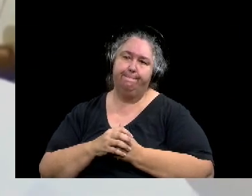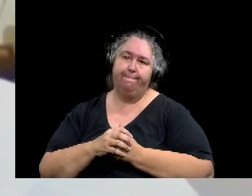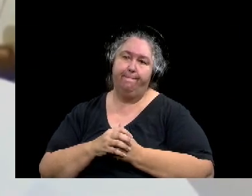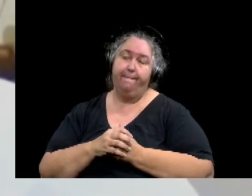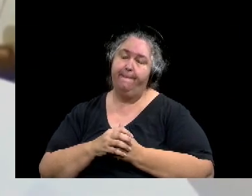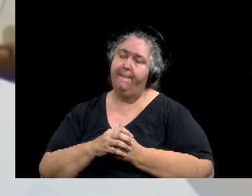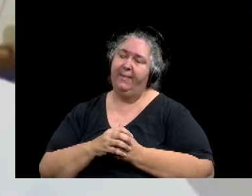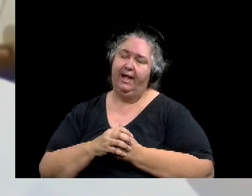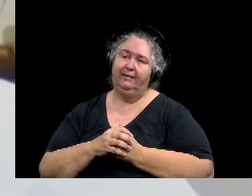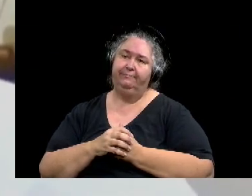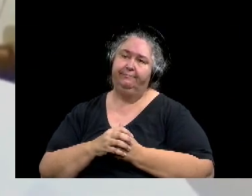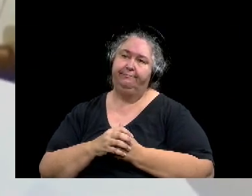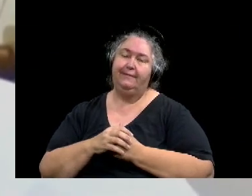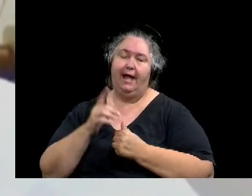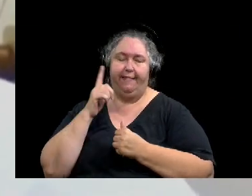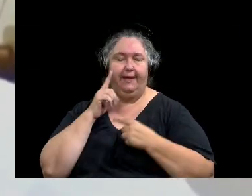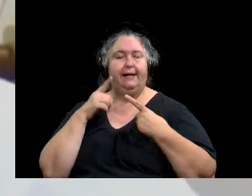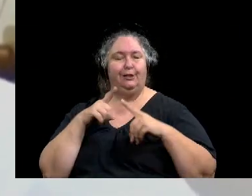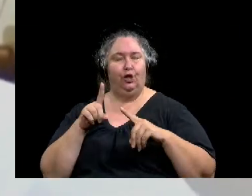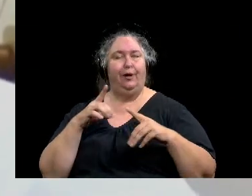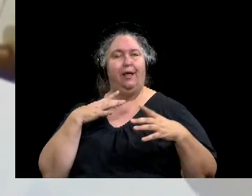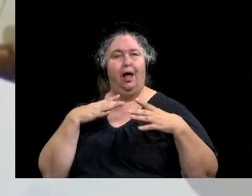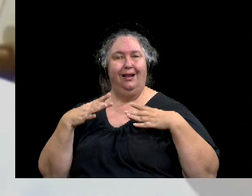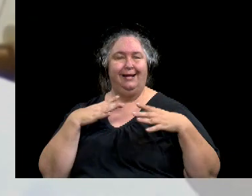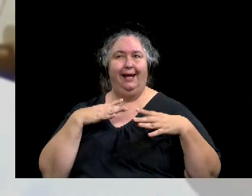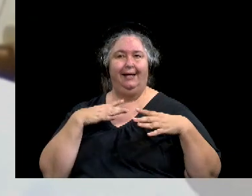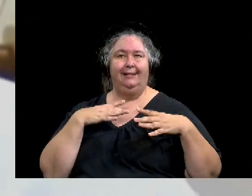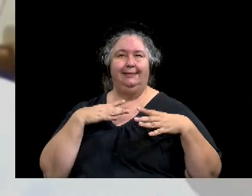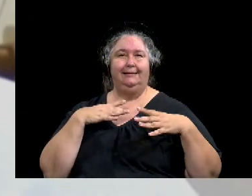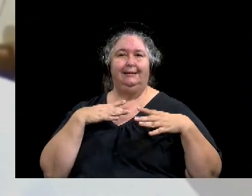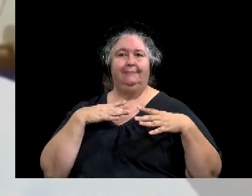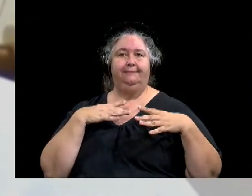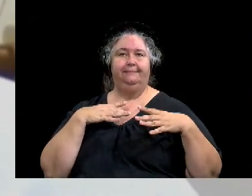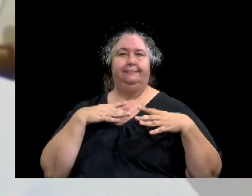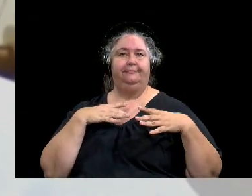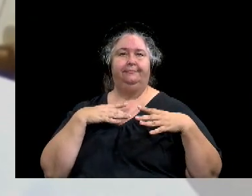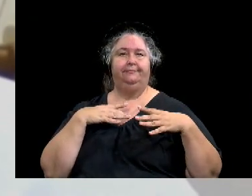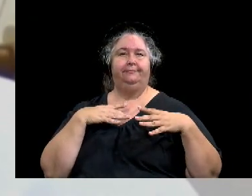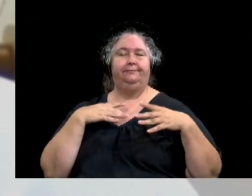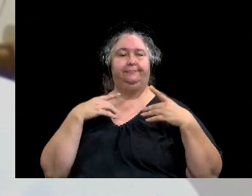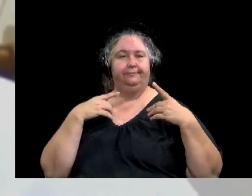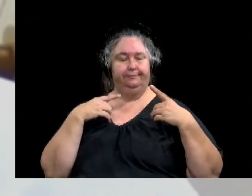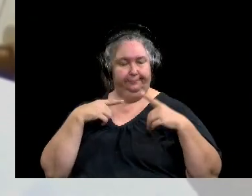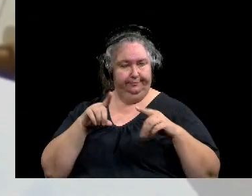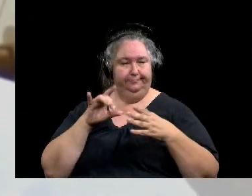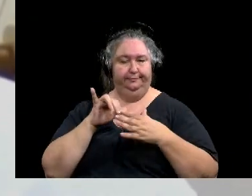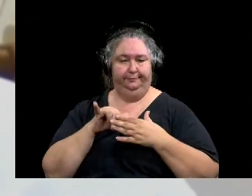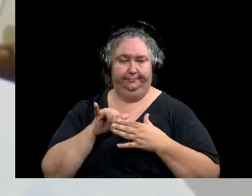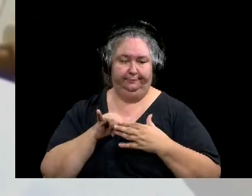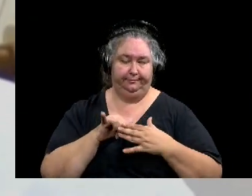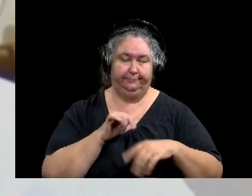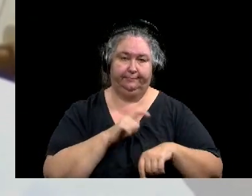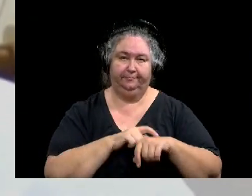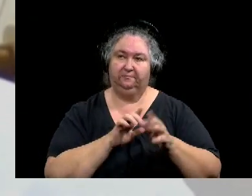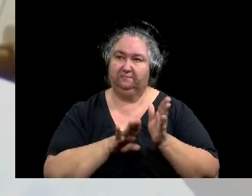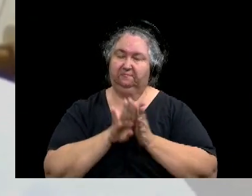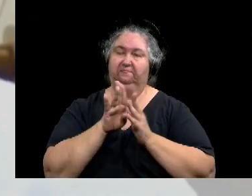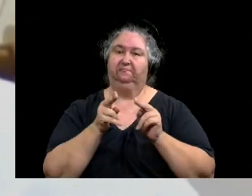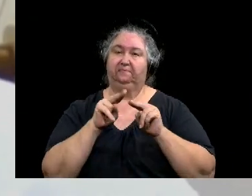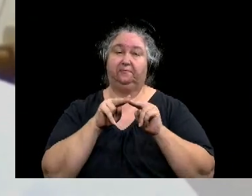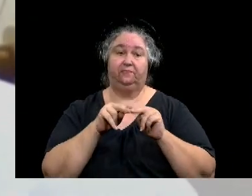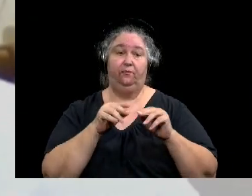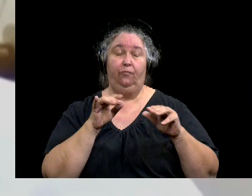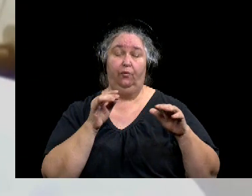I think during the holidays and during this surge, quarantining for 14